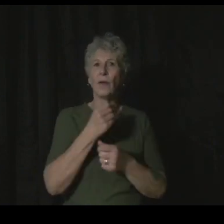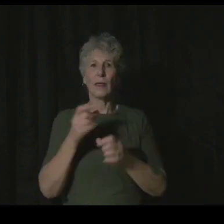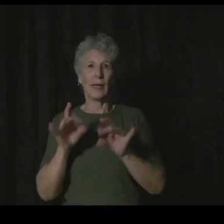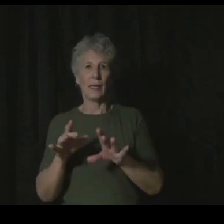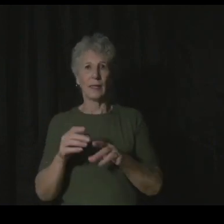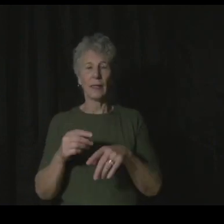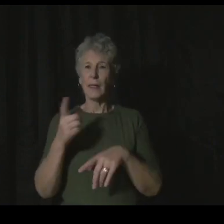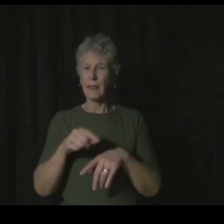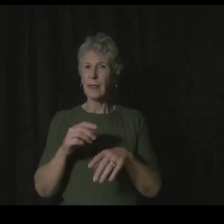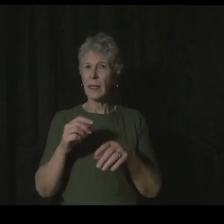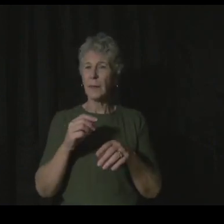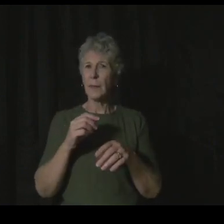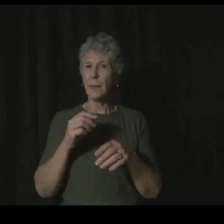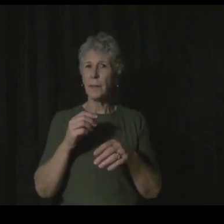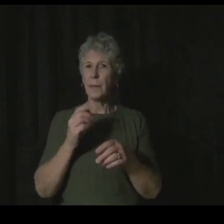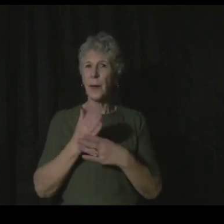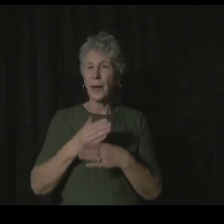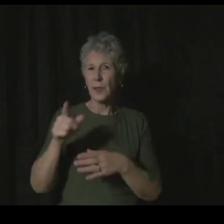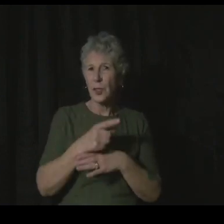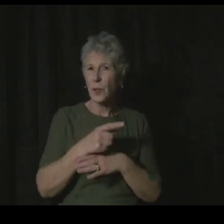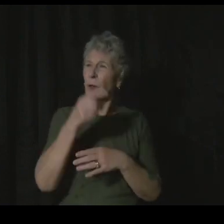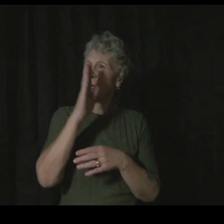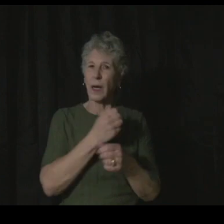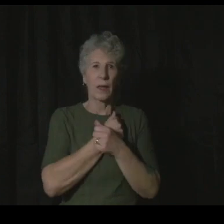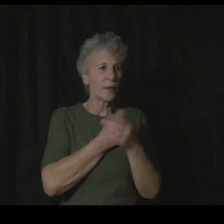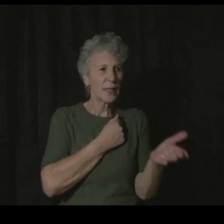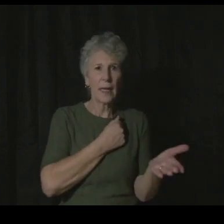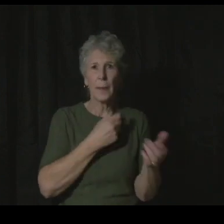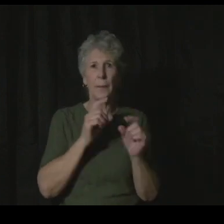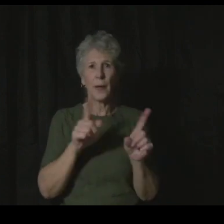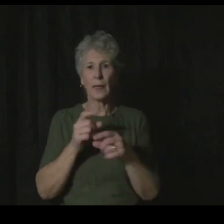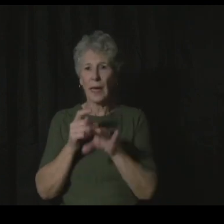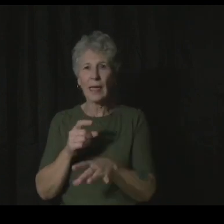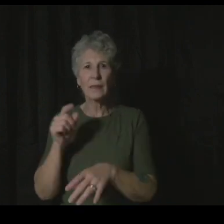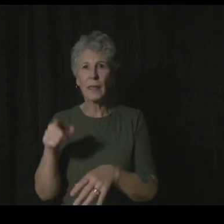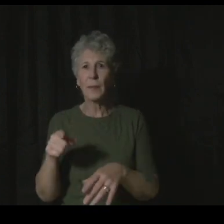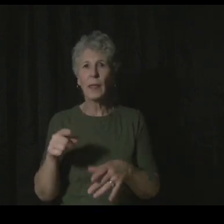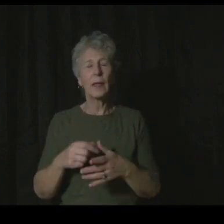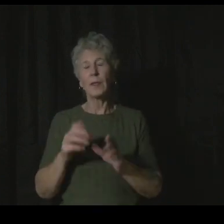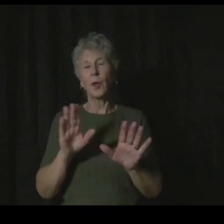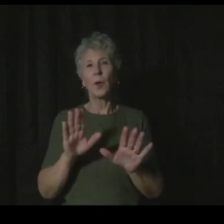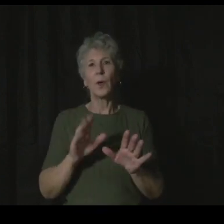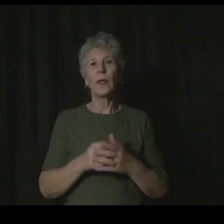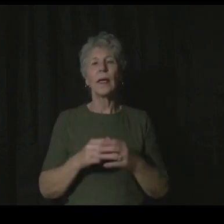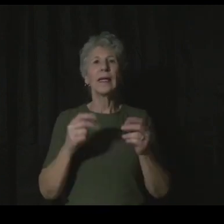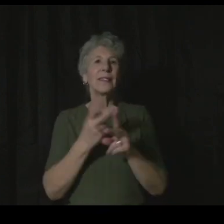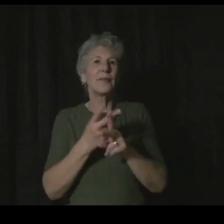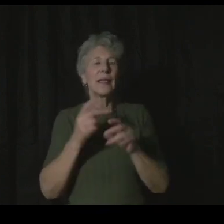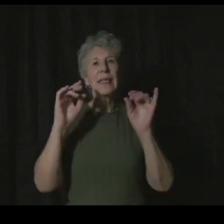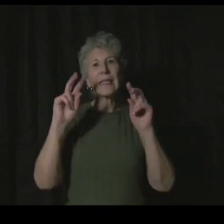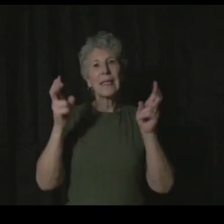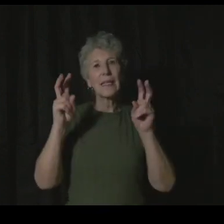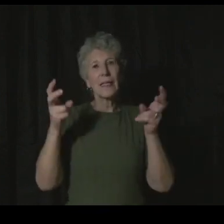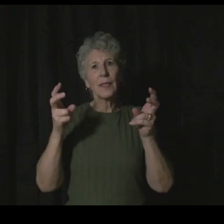that God loves Jacob and he hates Esau? What in the world is that about? Well, the word hate is a figure of speech. It's an idiom in